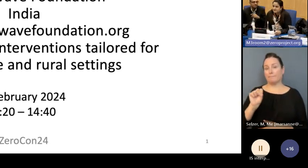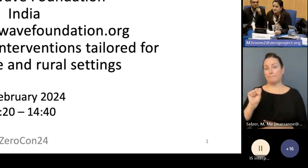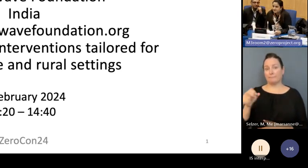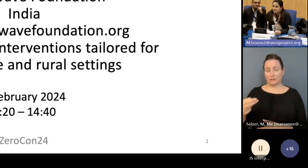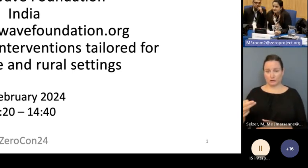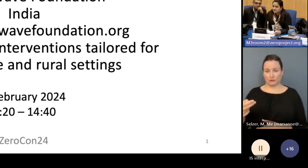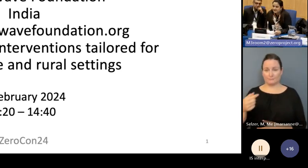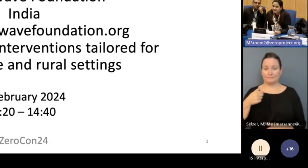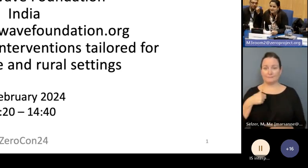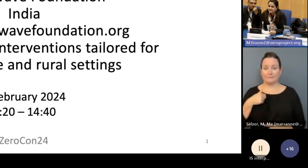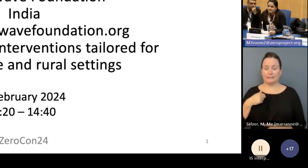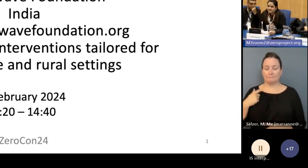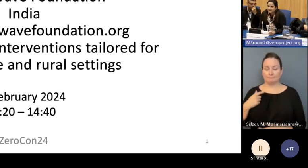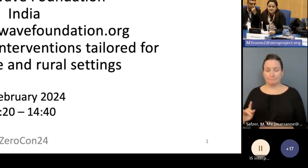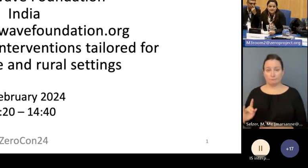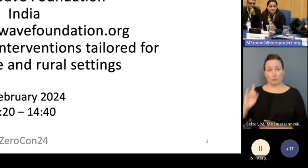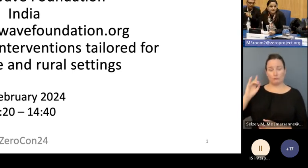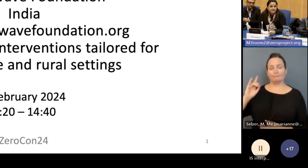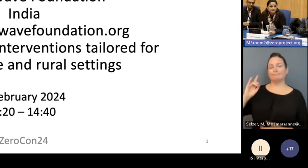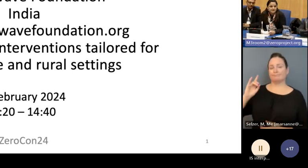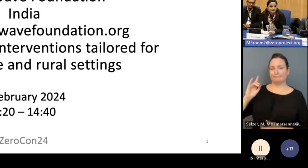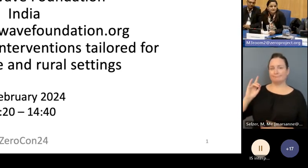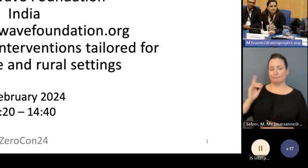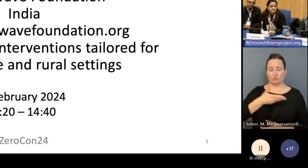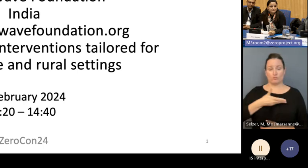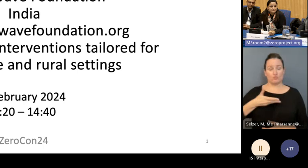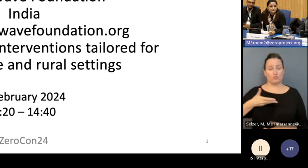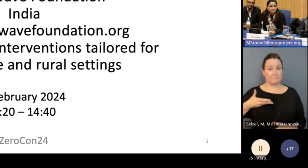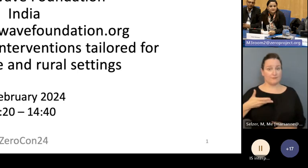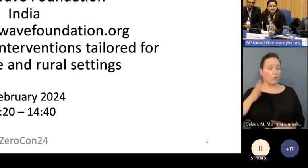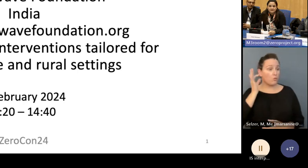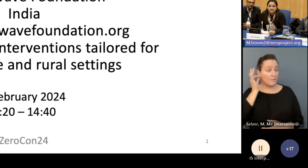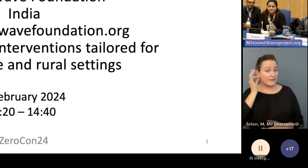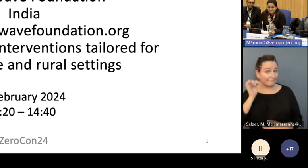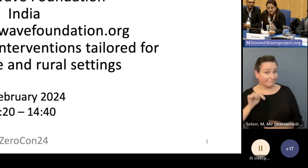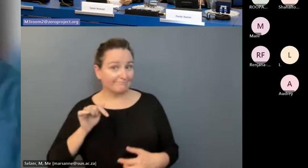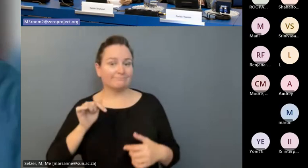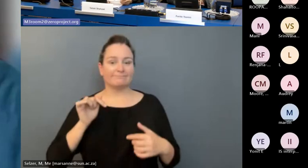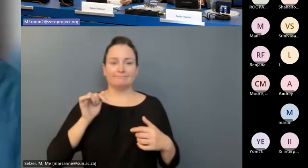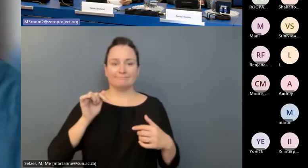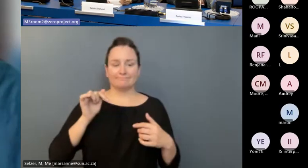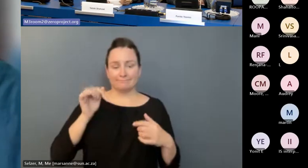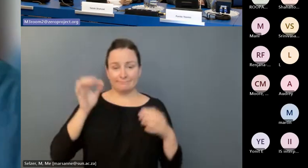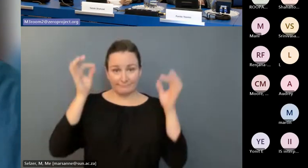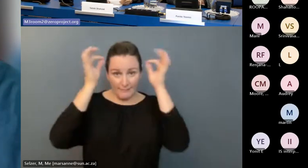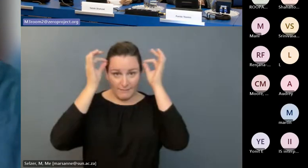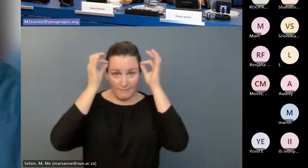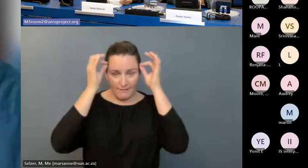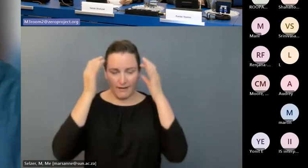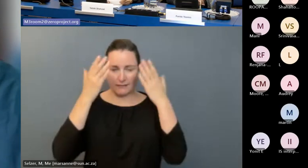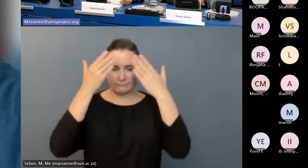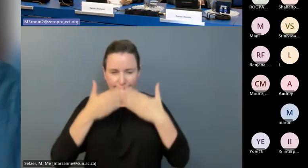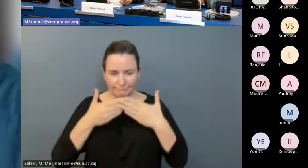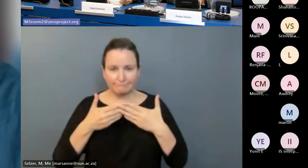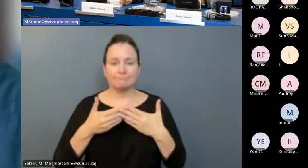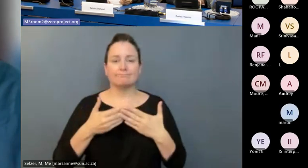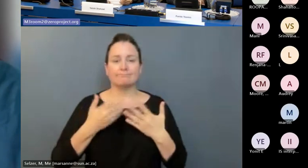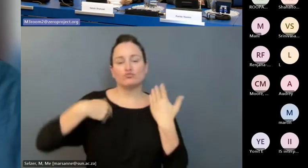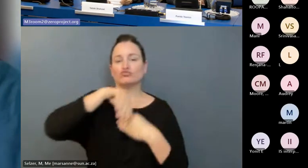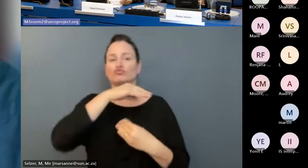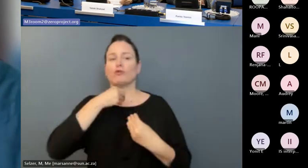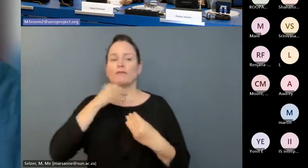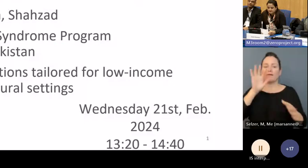a female with black hair. And today I'm wearing black clothes with a colorful scarf. First of all, I would like to congratulate